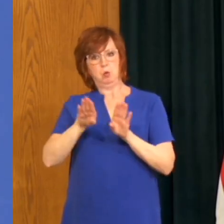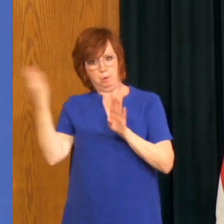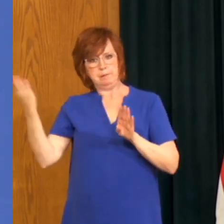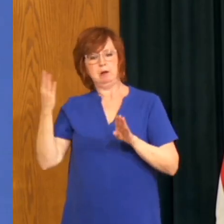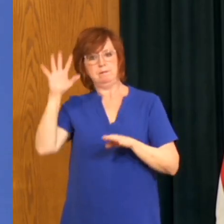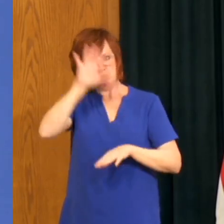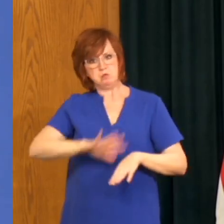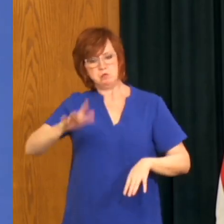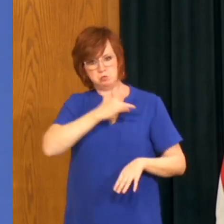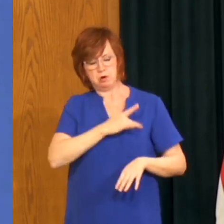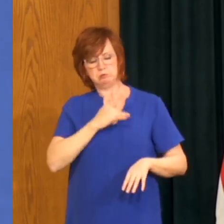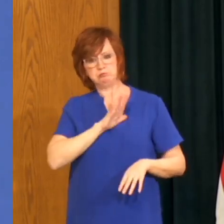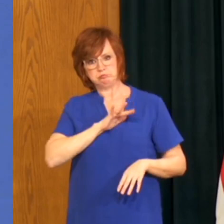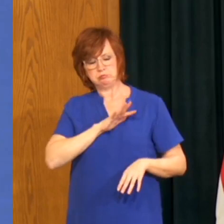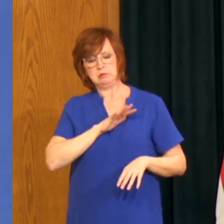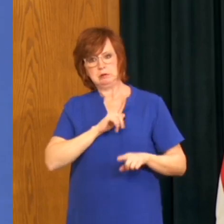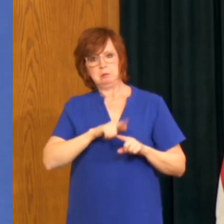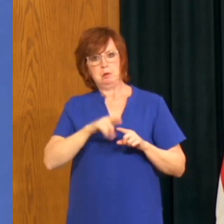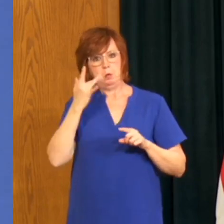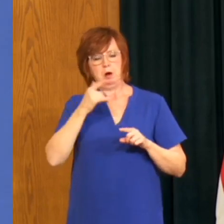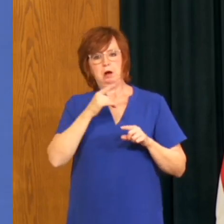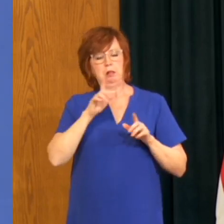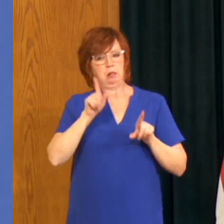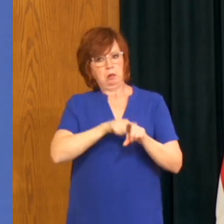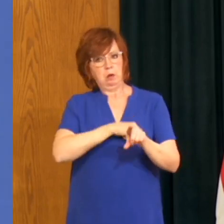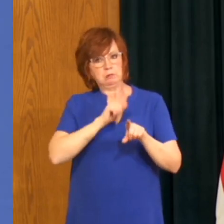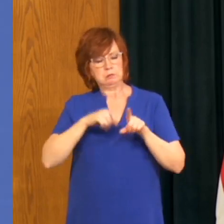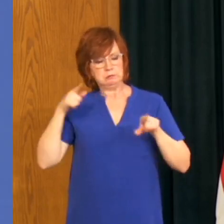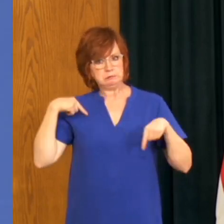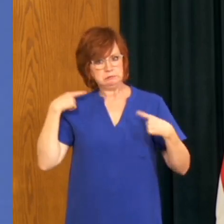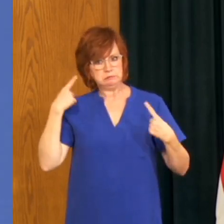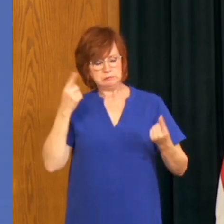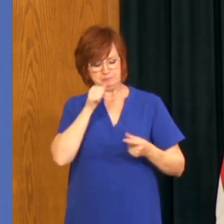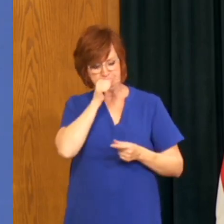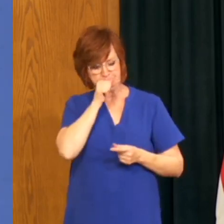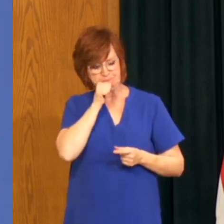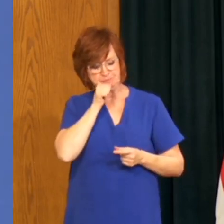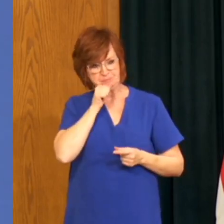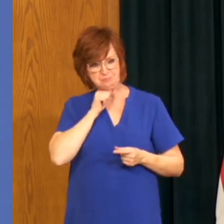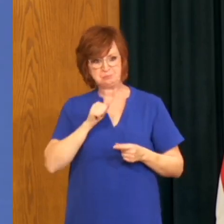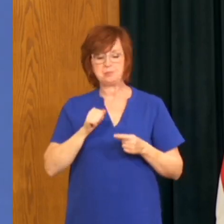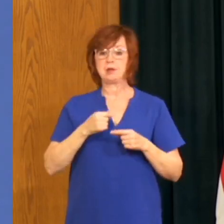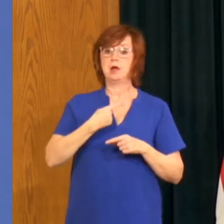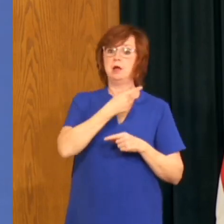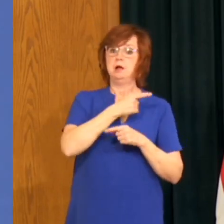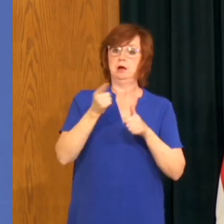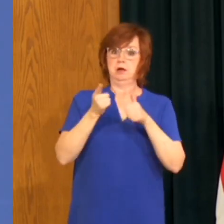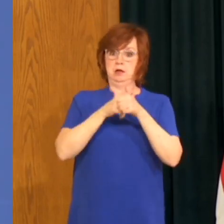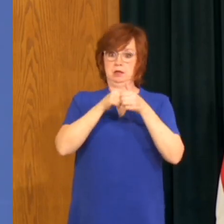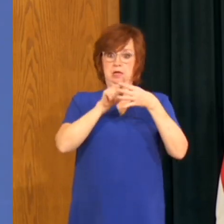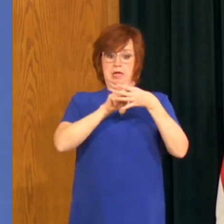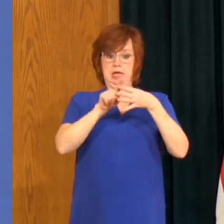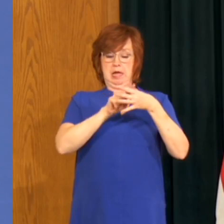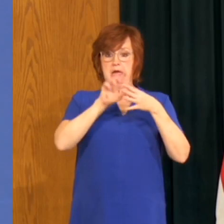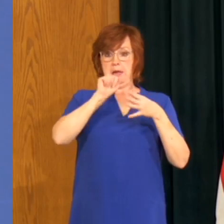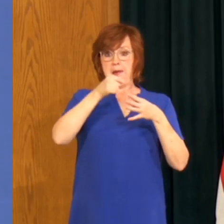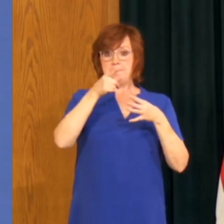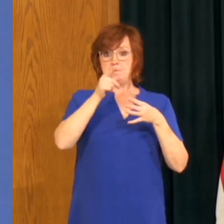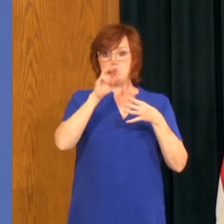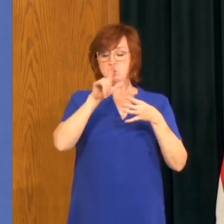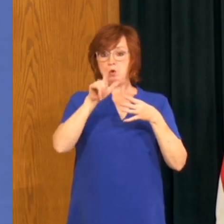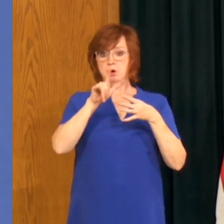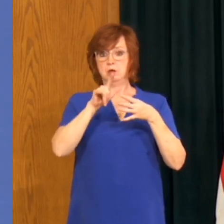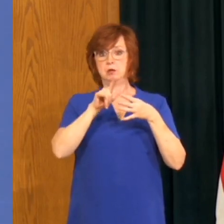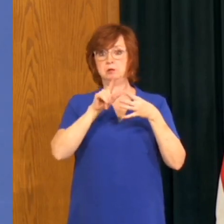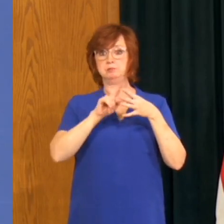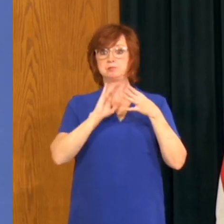this slide, that you can see that in the first week of April, Saskatchewan had an